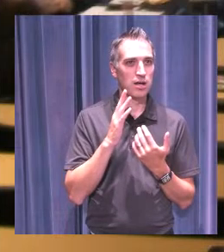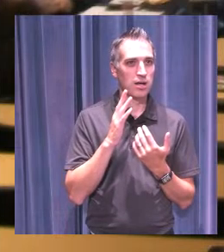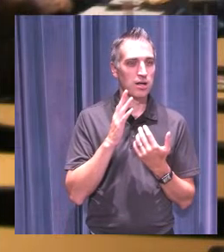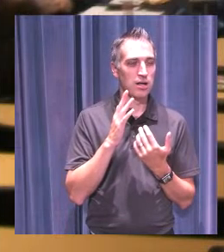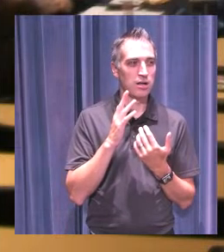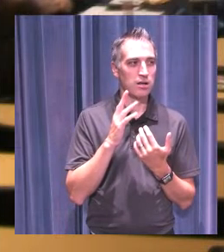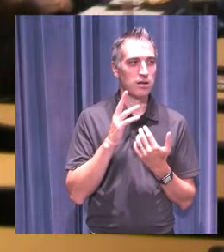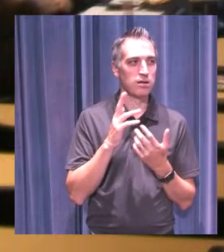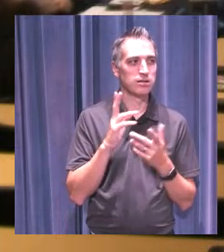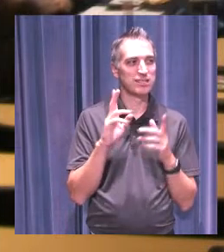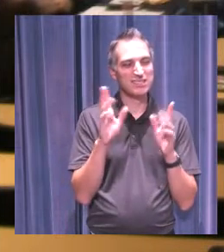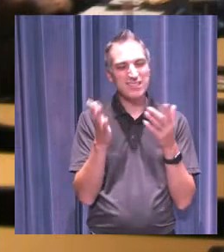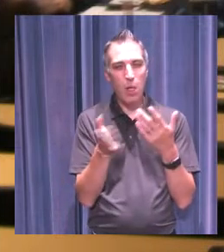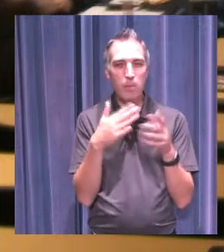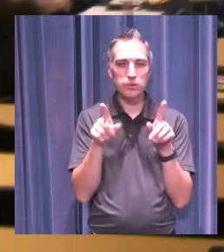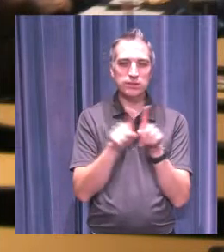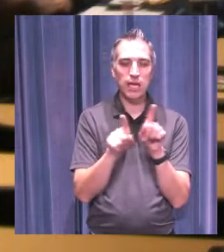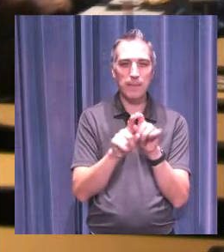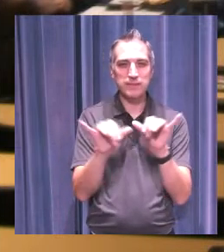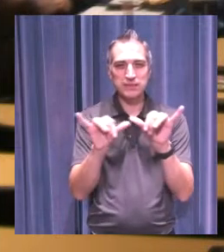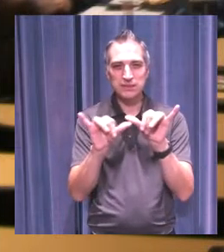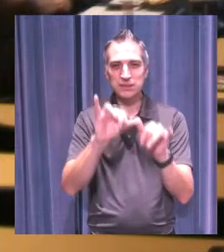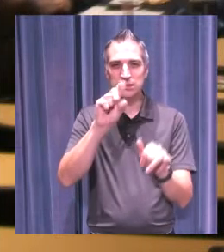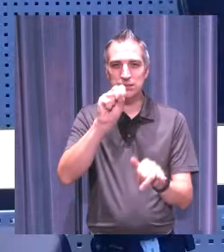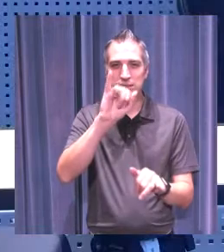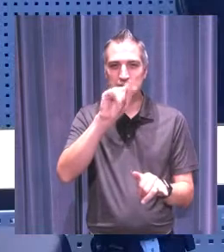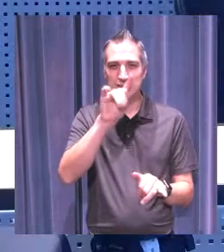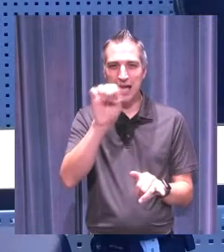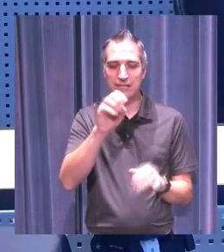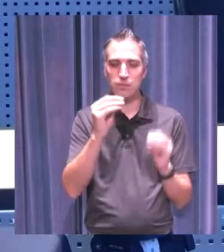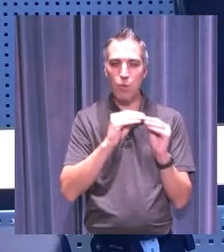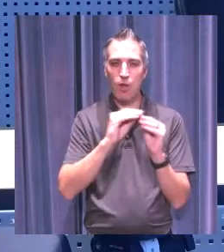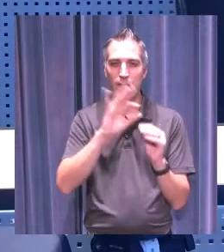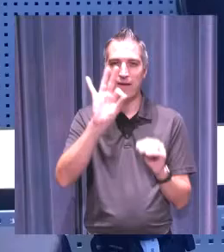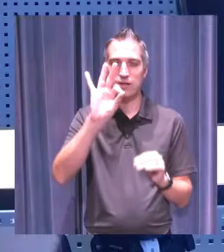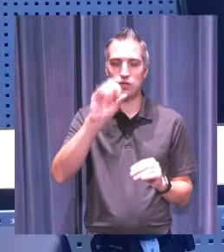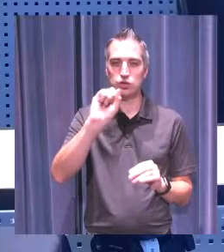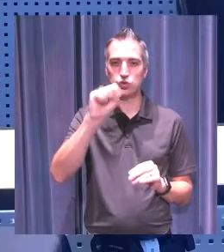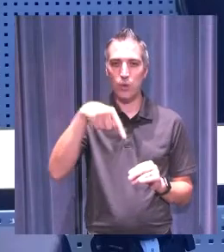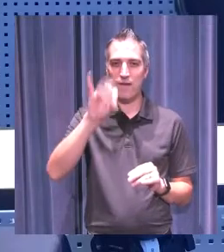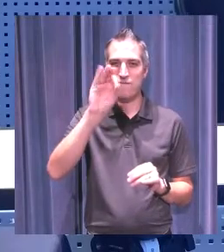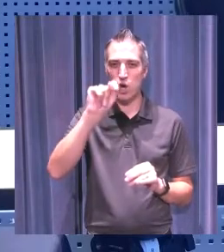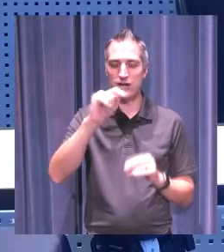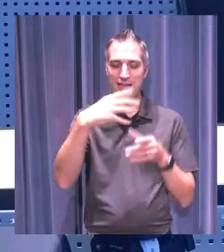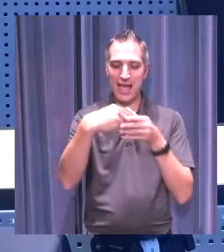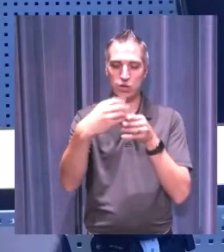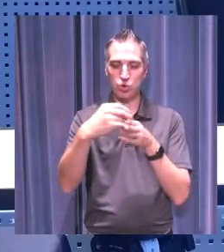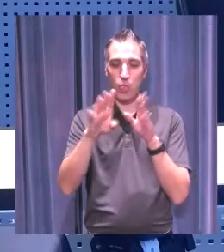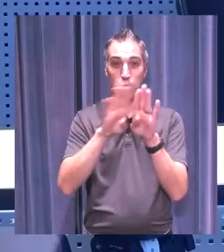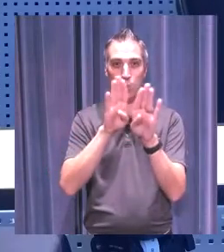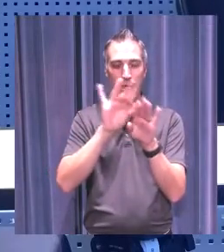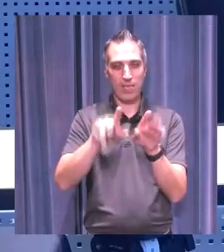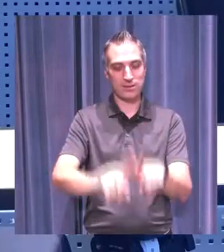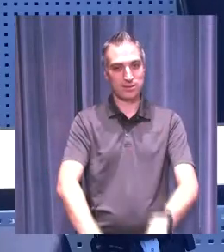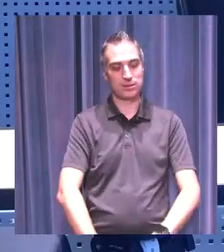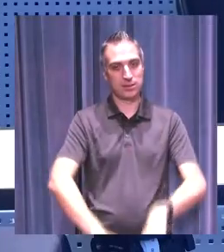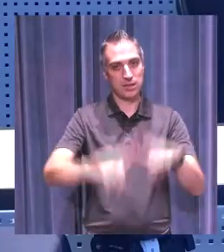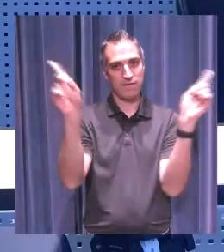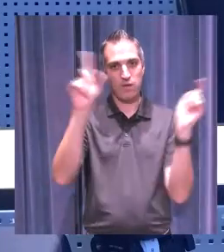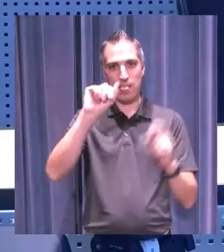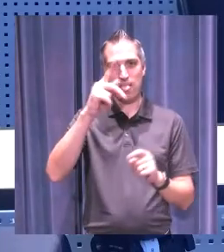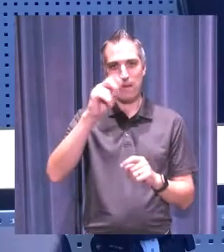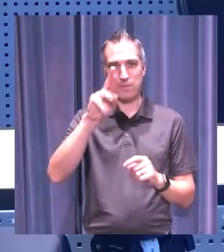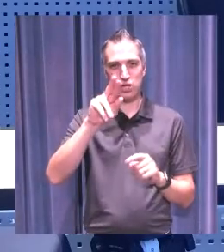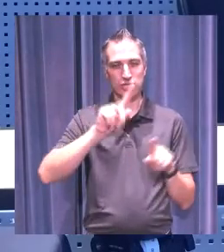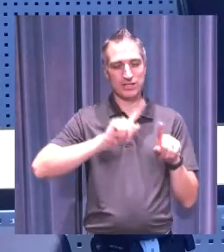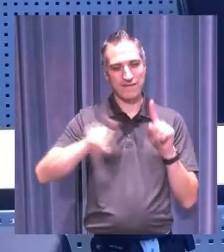for size, because the building, that's more like a square footage thing. The external doors, that's a little different. Lapeer had a different